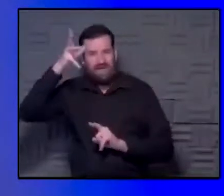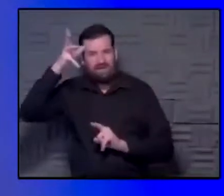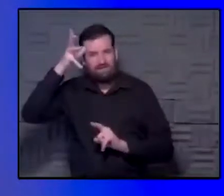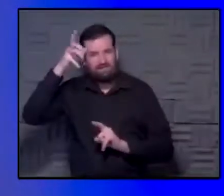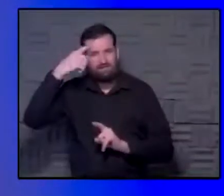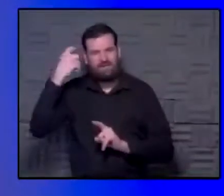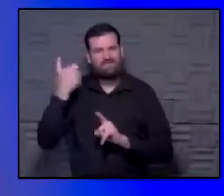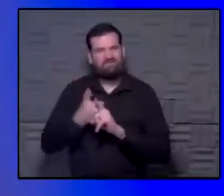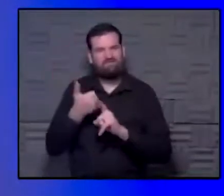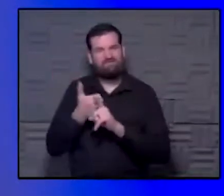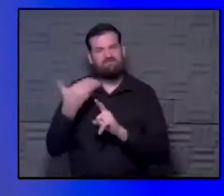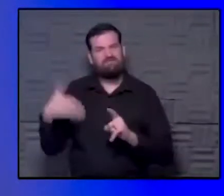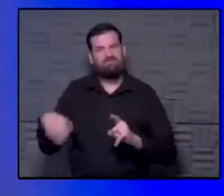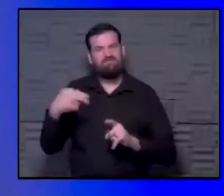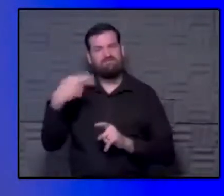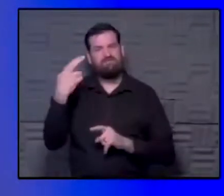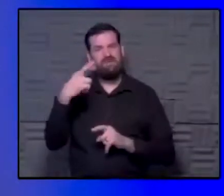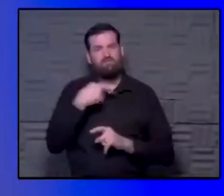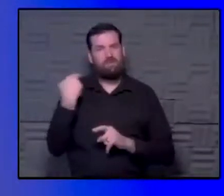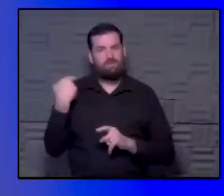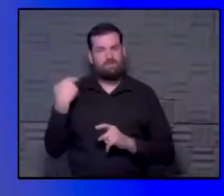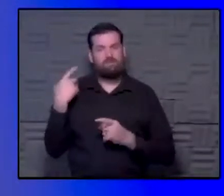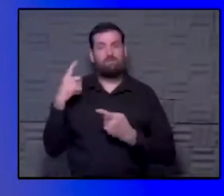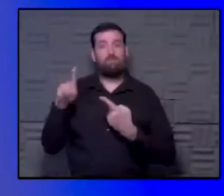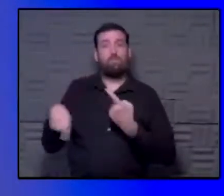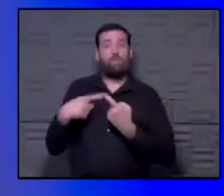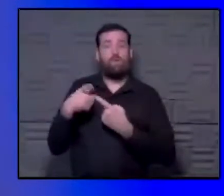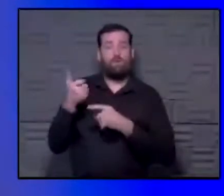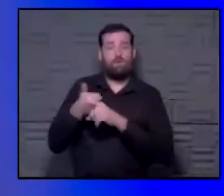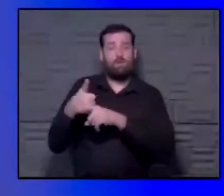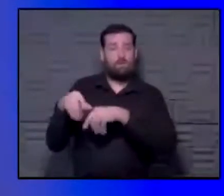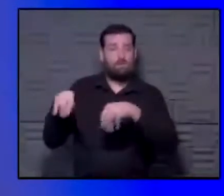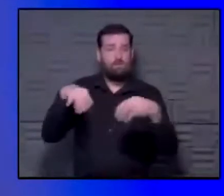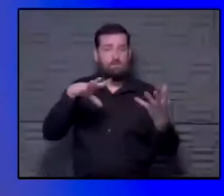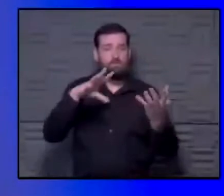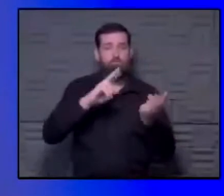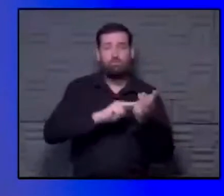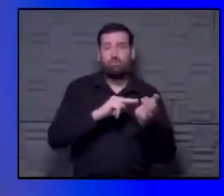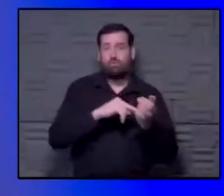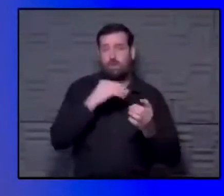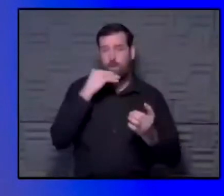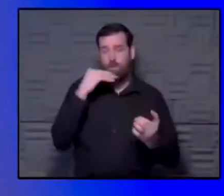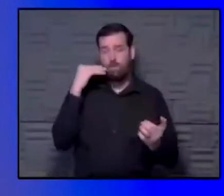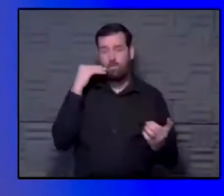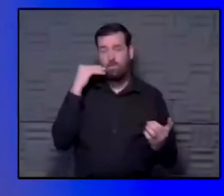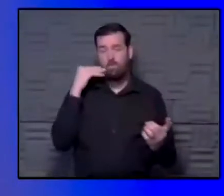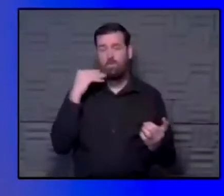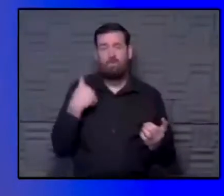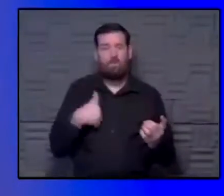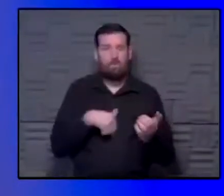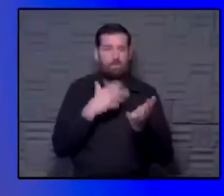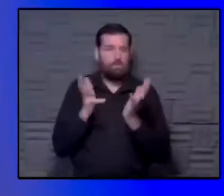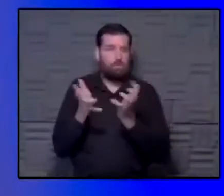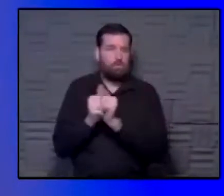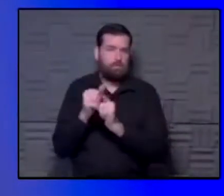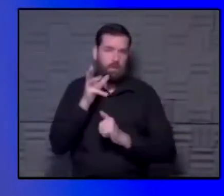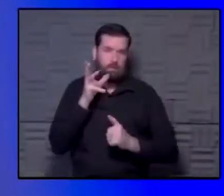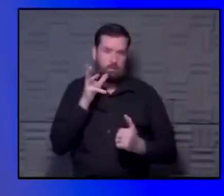he was such high risk. And once he moved to the nursing home, we talked with my